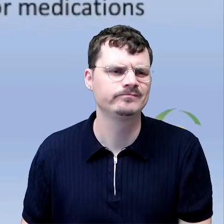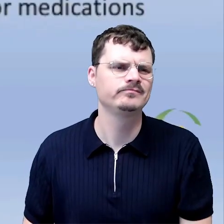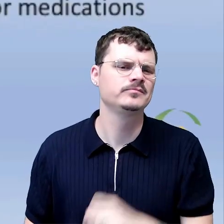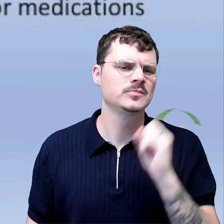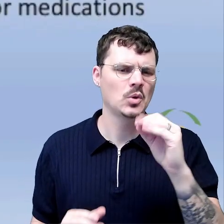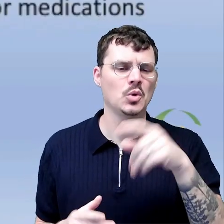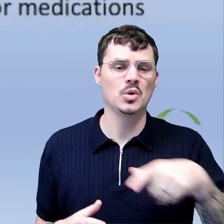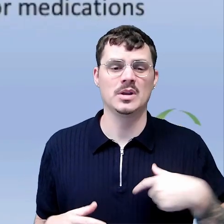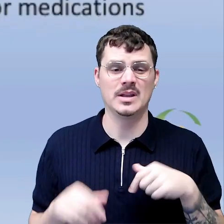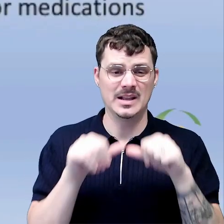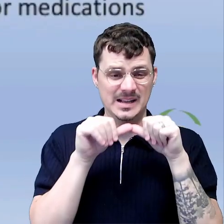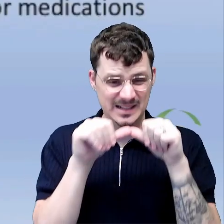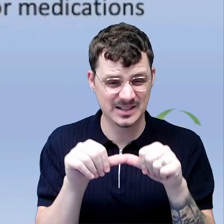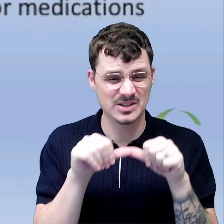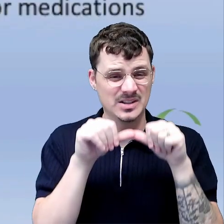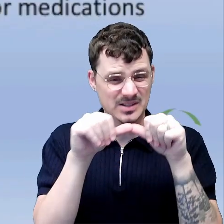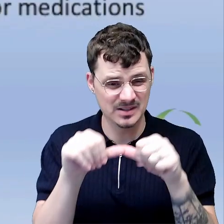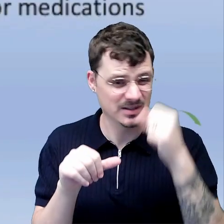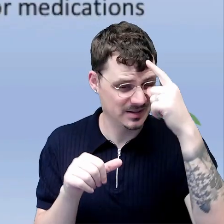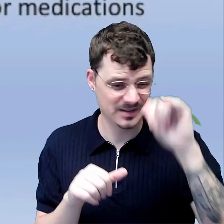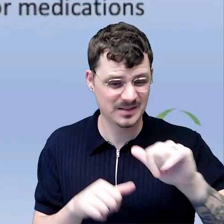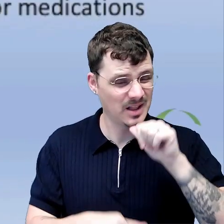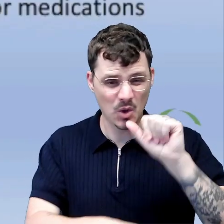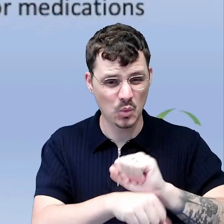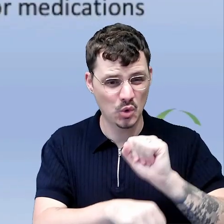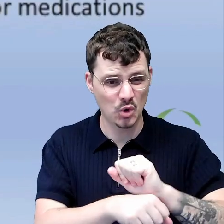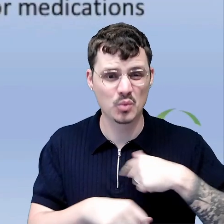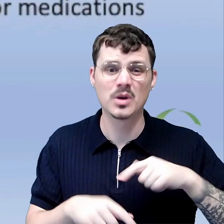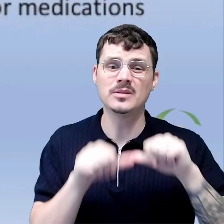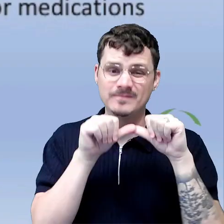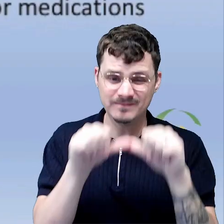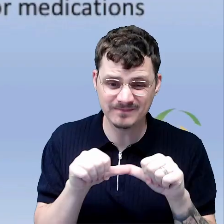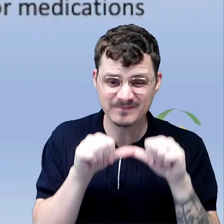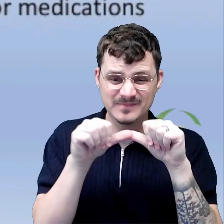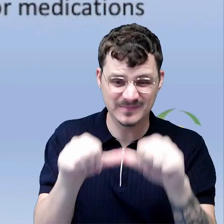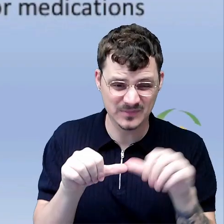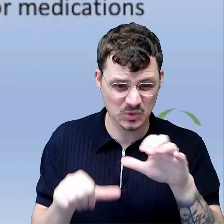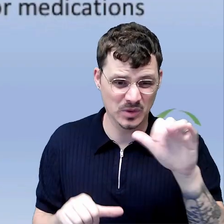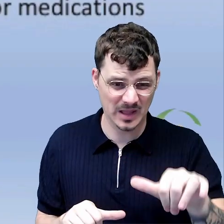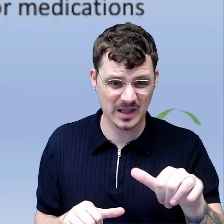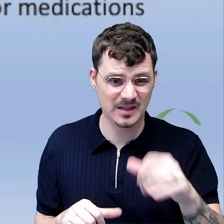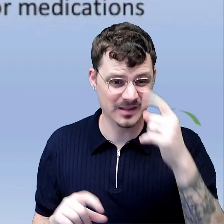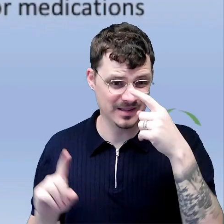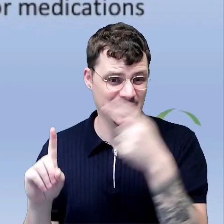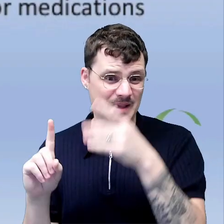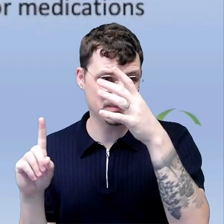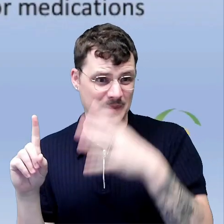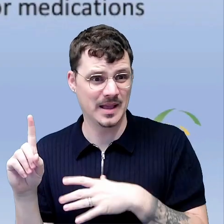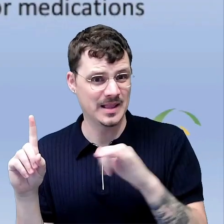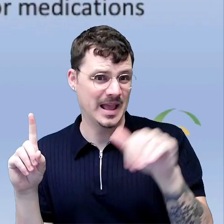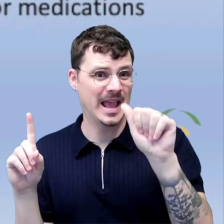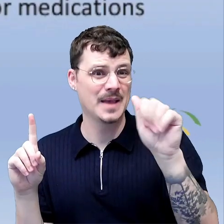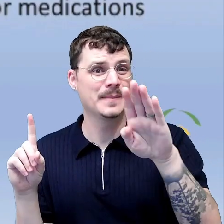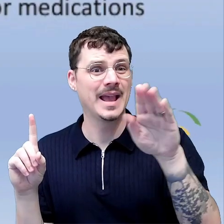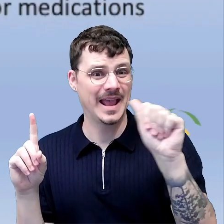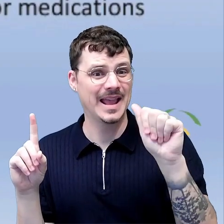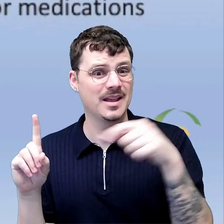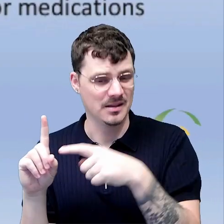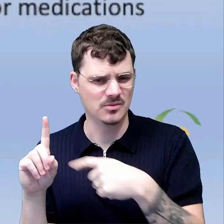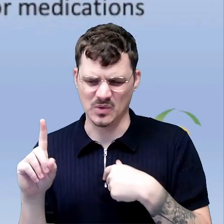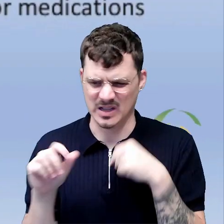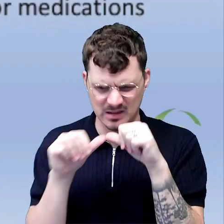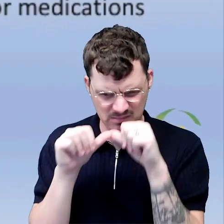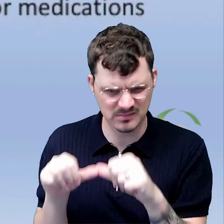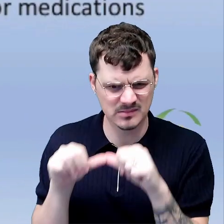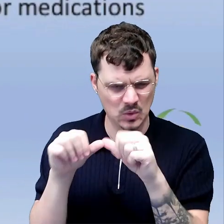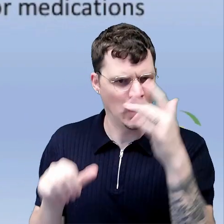to do things that don't work, which in the case of this man was ABA, because we